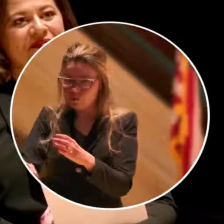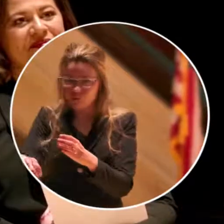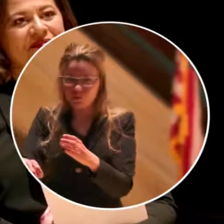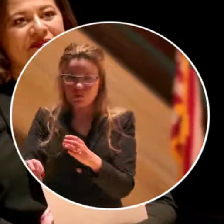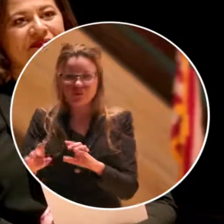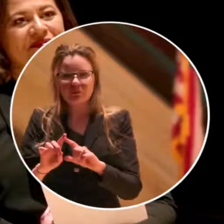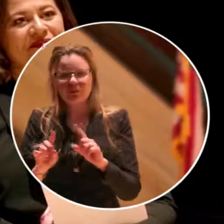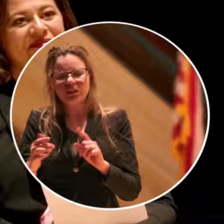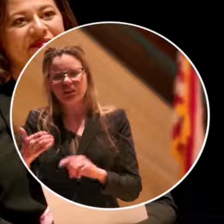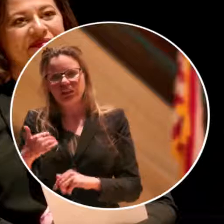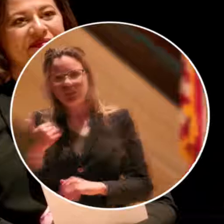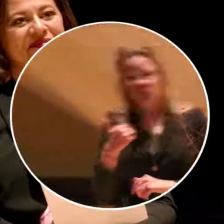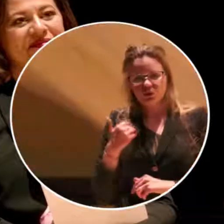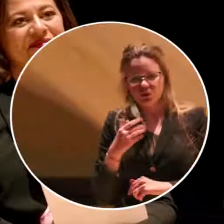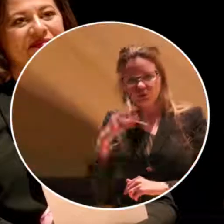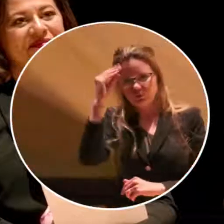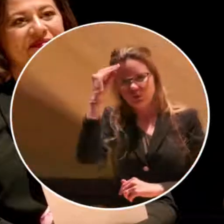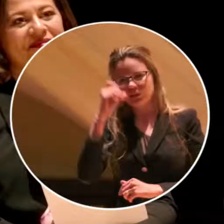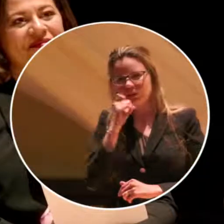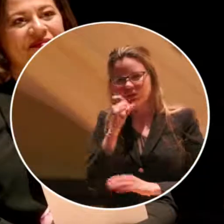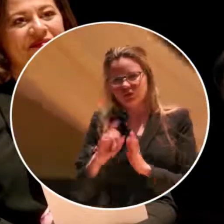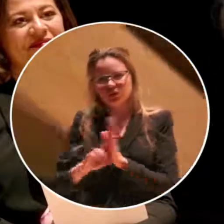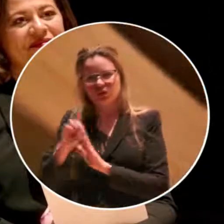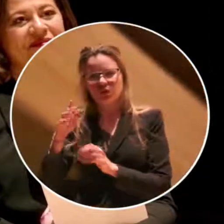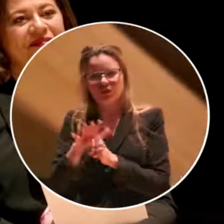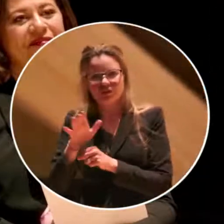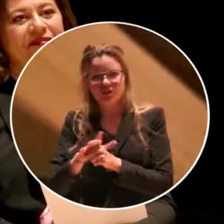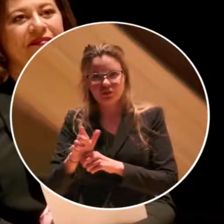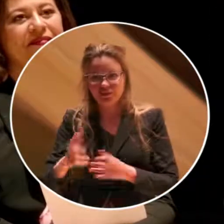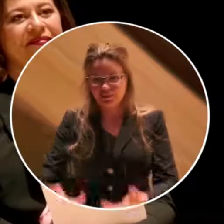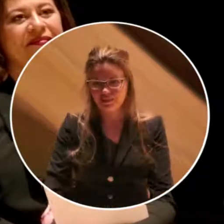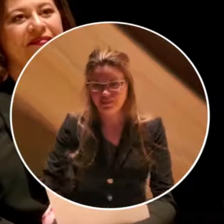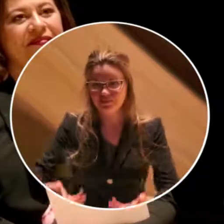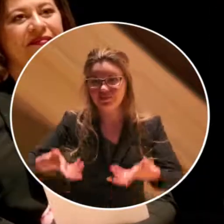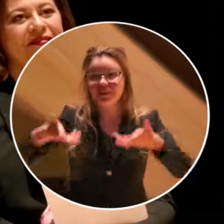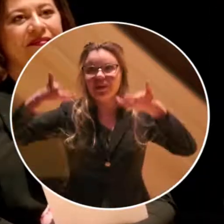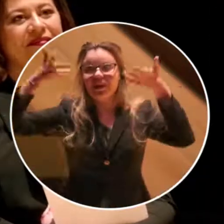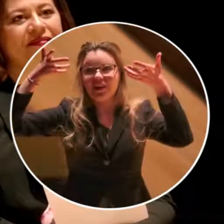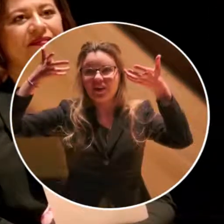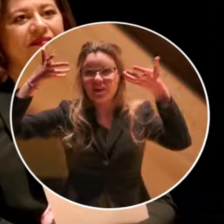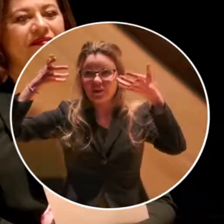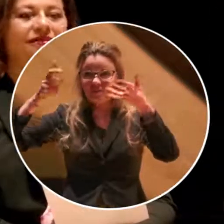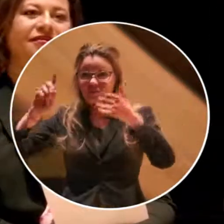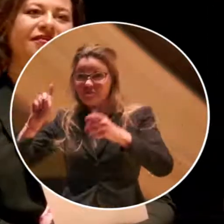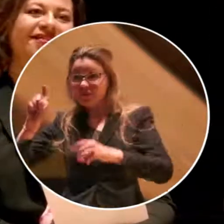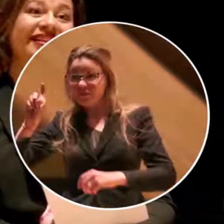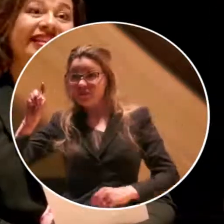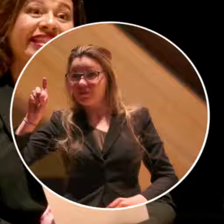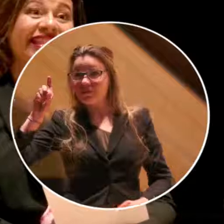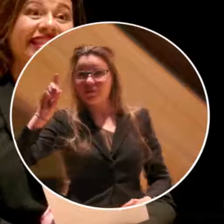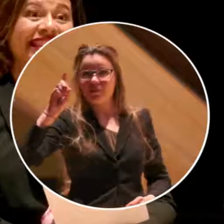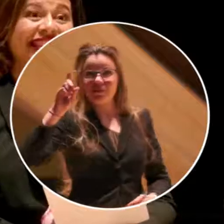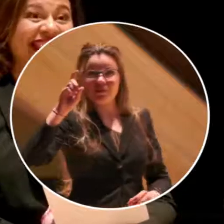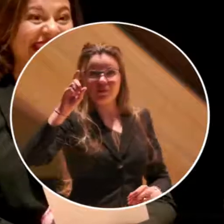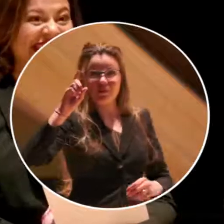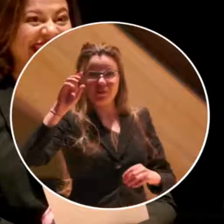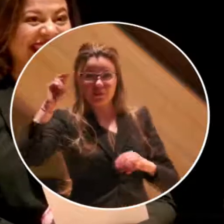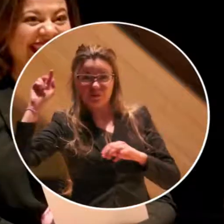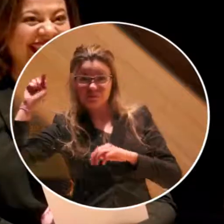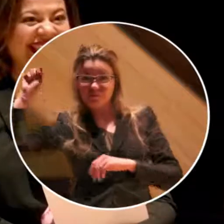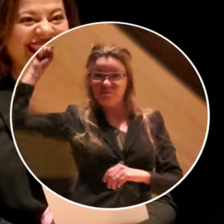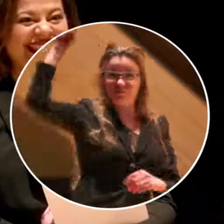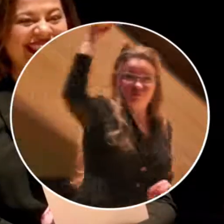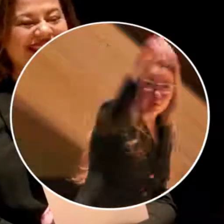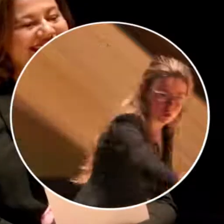boys weren't quite tall enough, so we had a grand time lifting them up above our heads, running toward the pool, and torpedoing them into